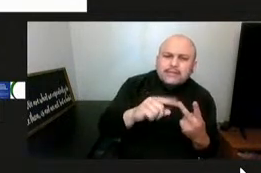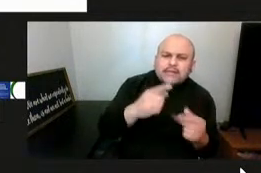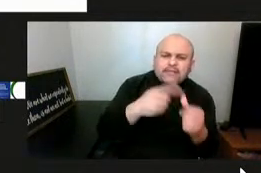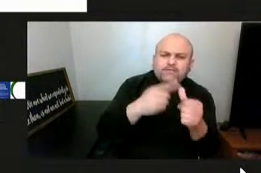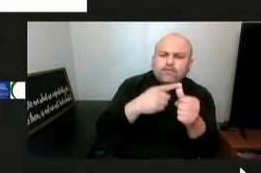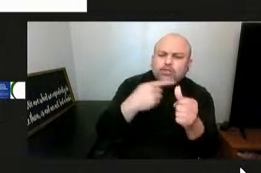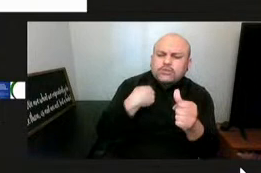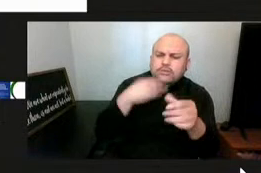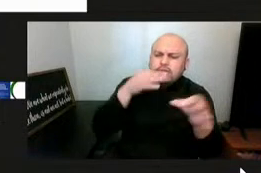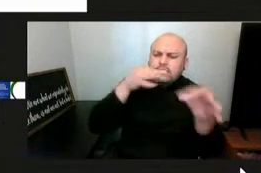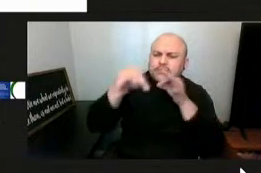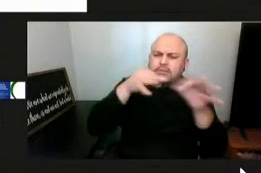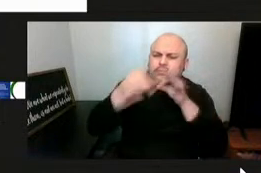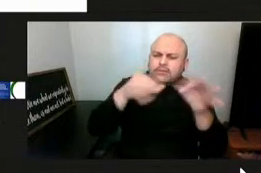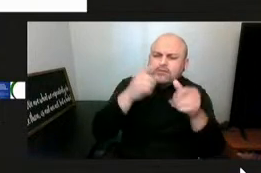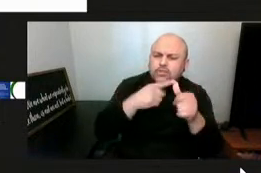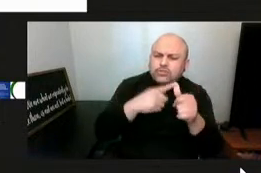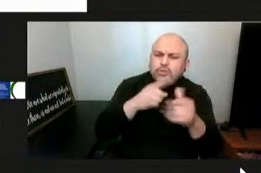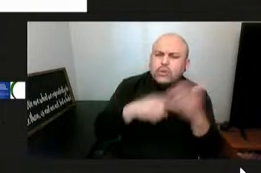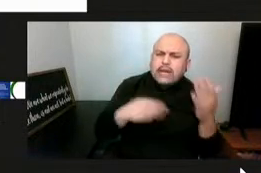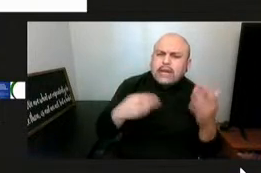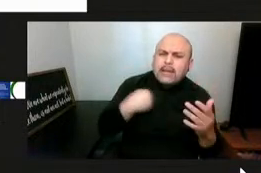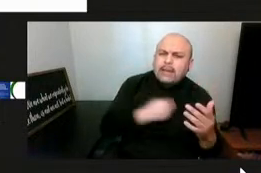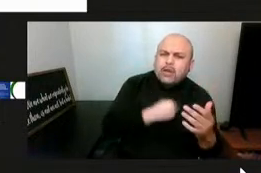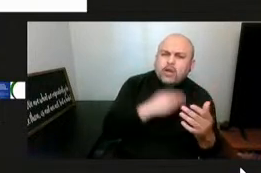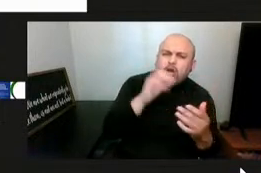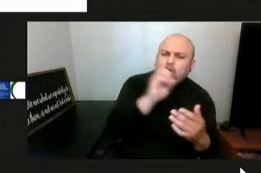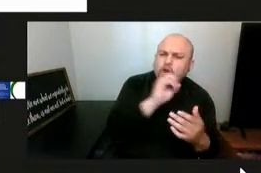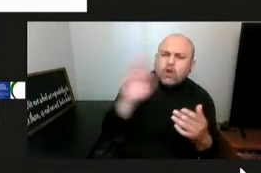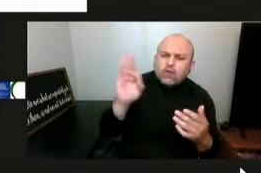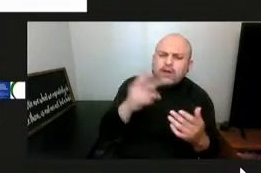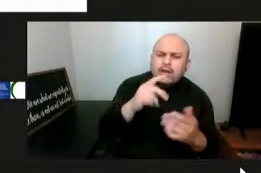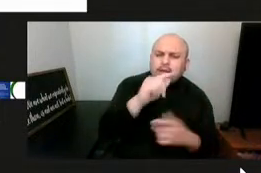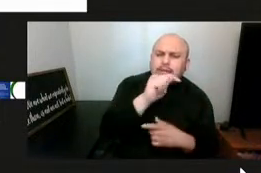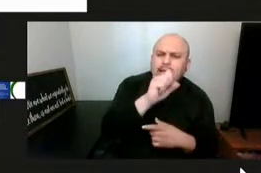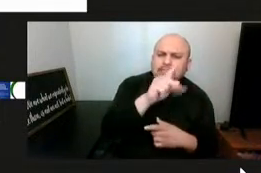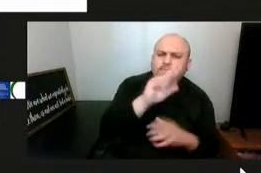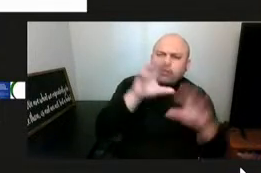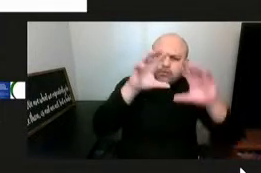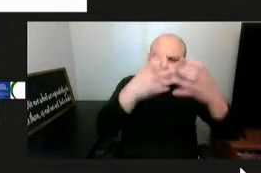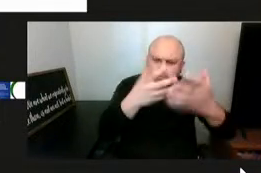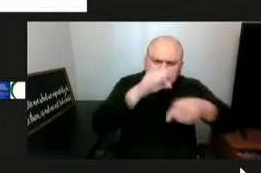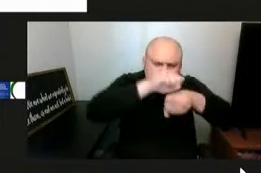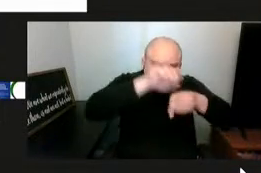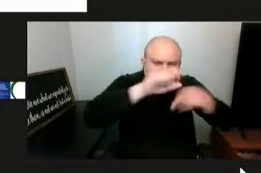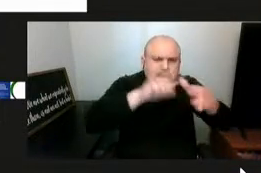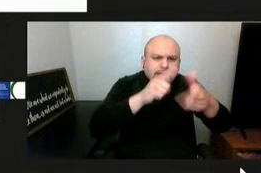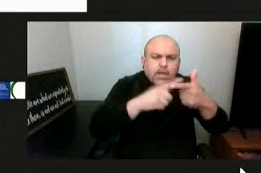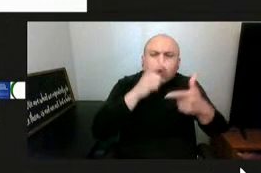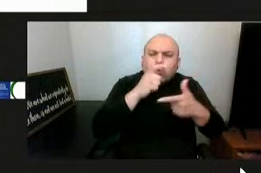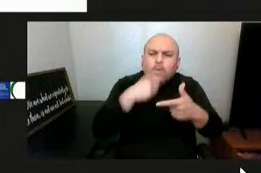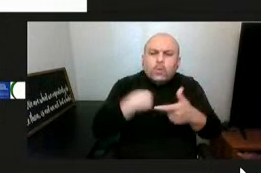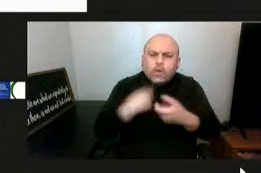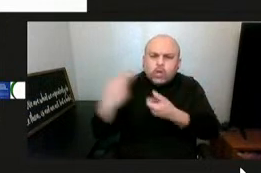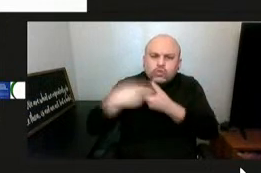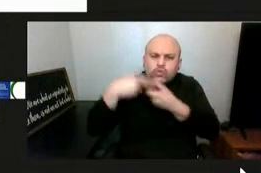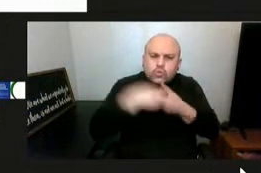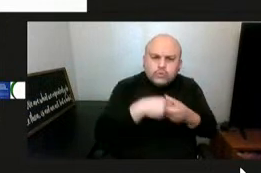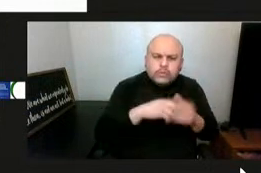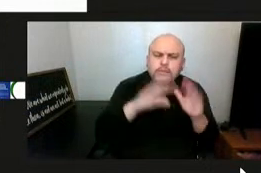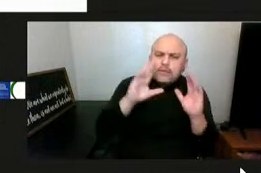through the members of the task force, and then ex officio have joined us. But